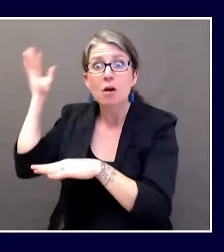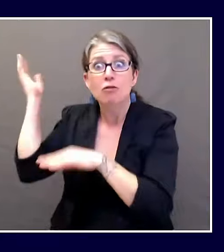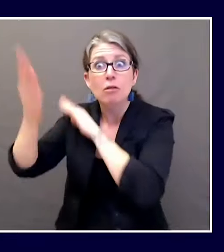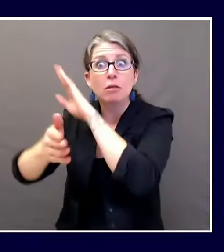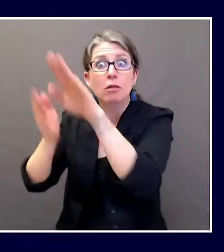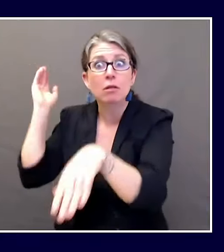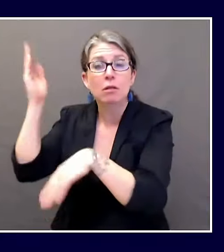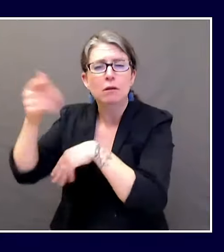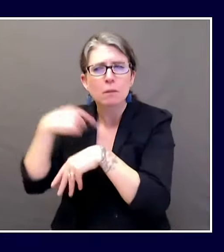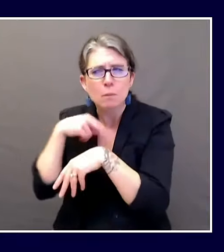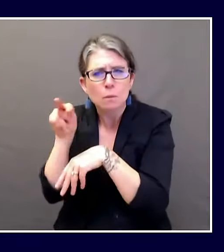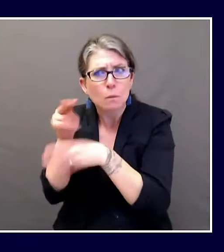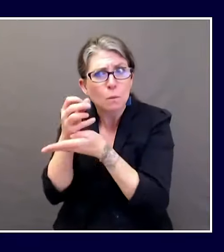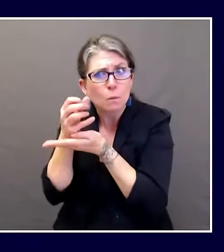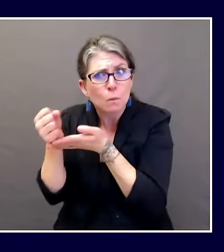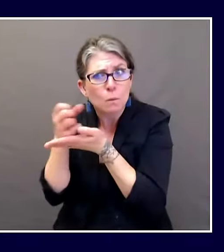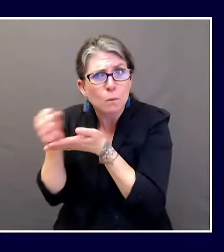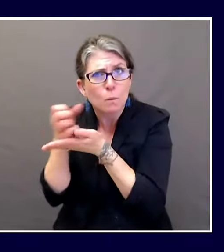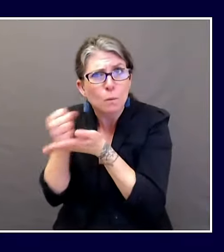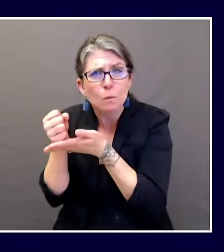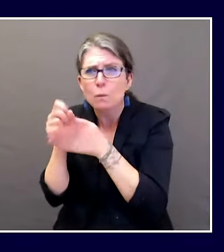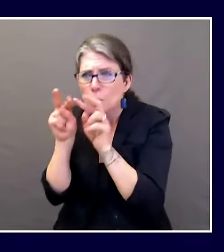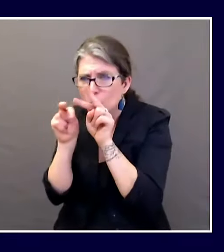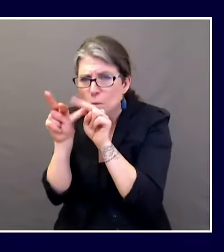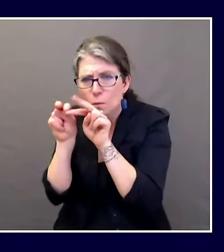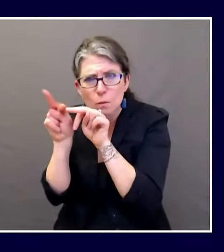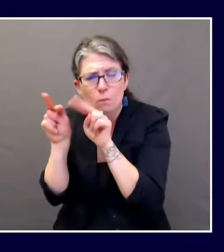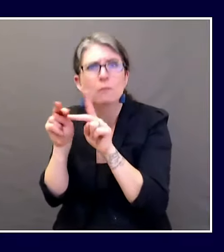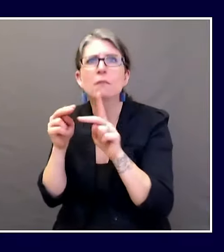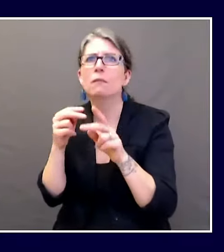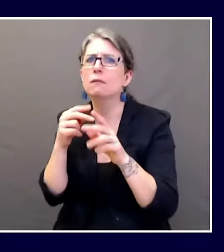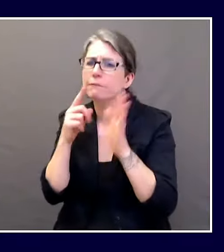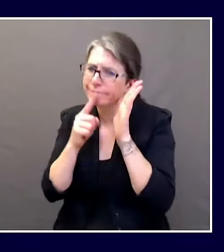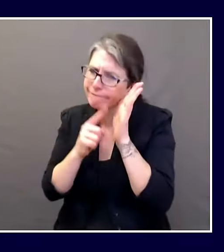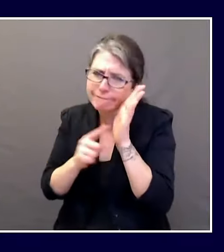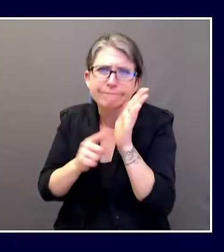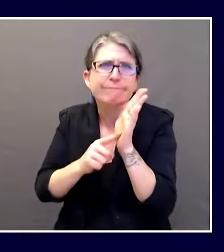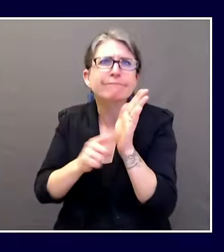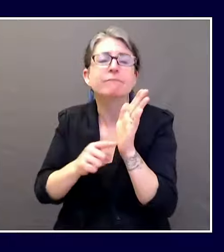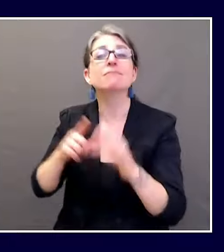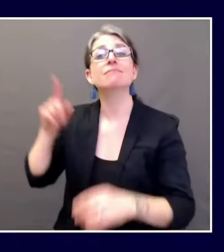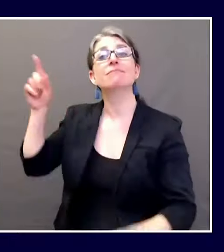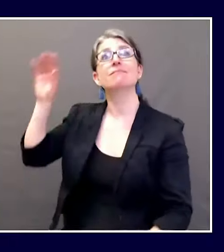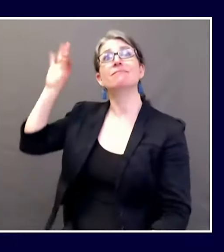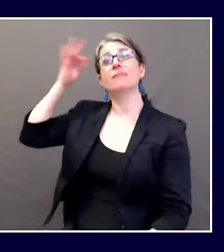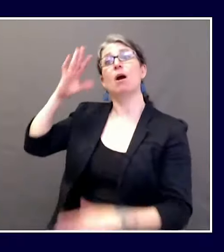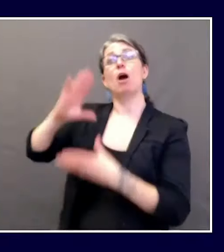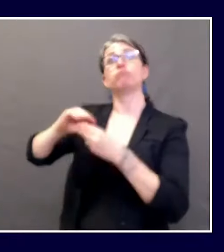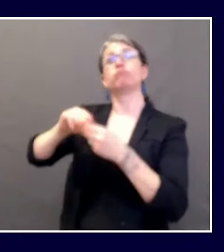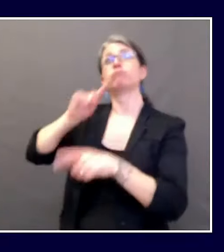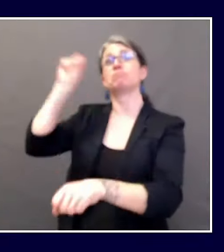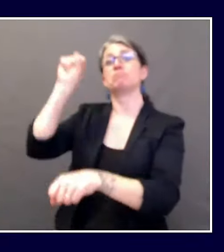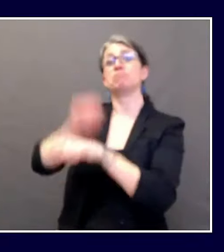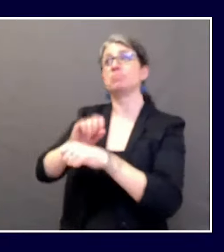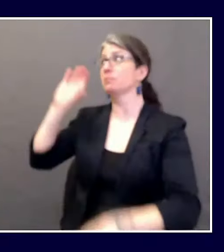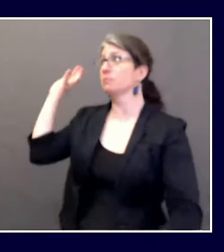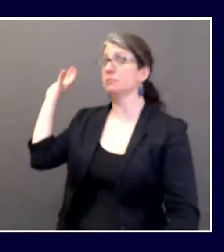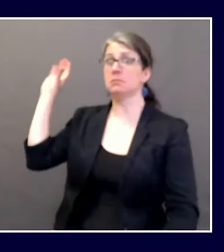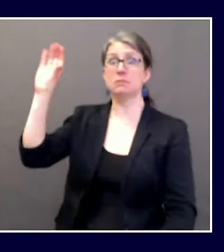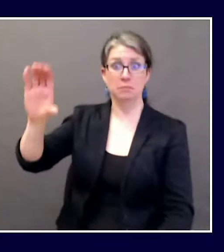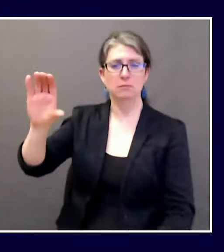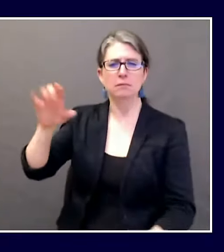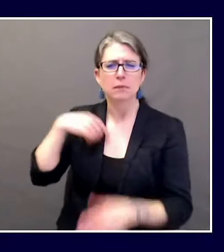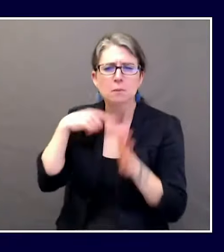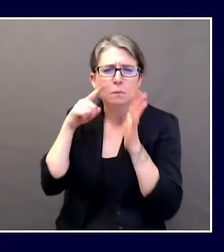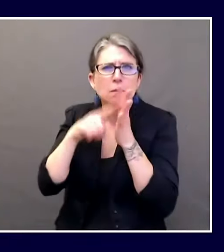the number of stores that can use that weekly allocation fully and completely, so that we don't have any doses left over at the end of